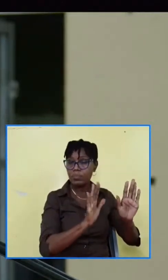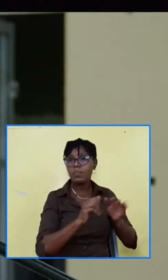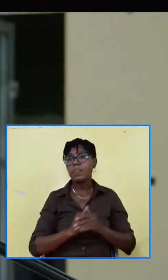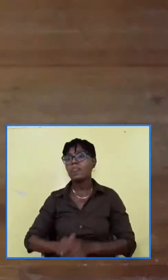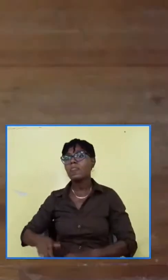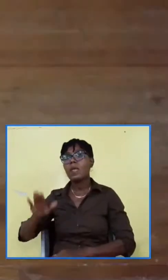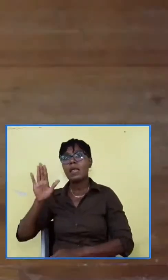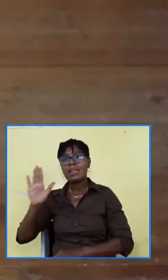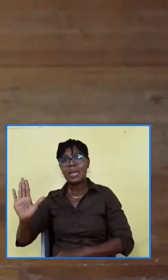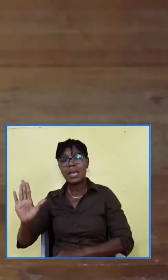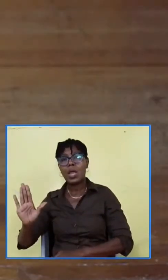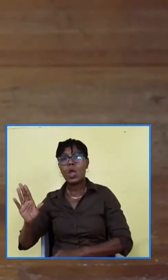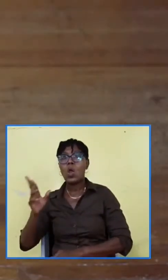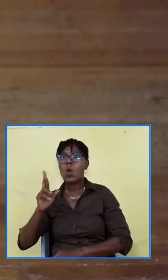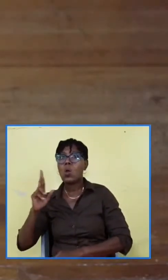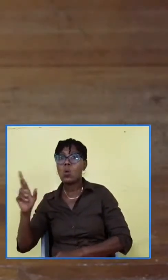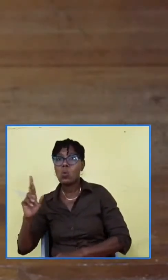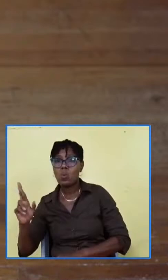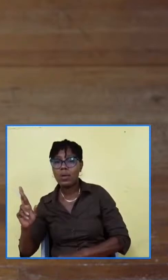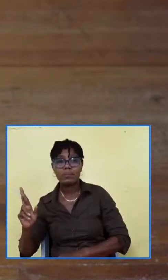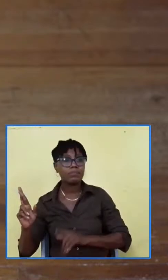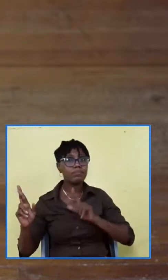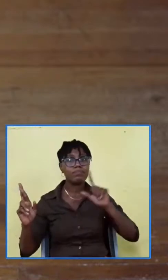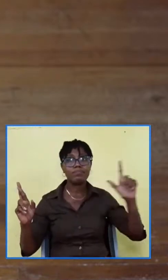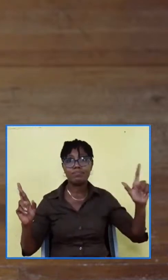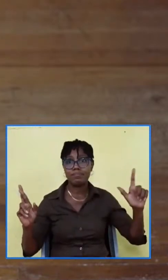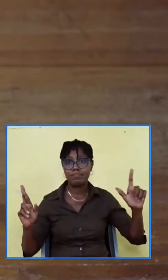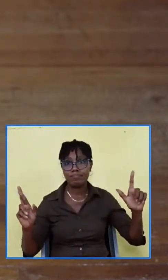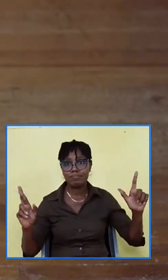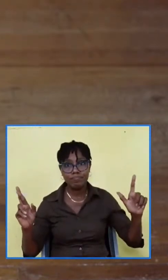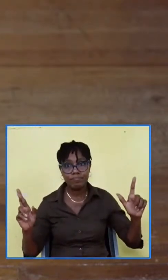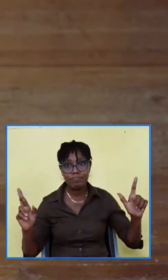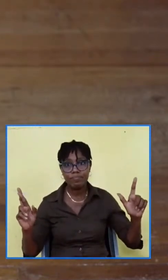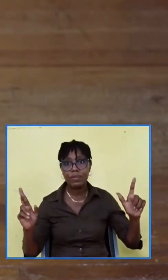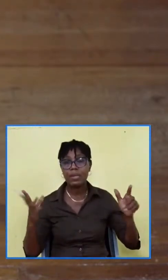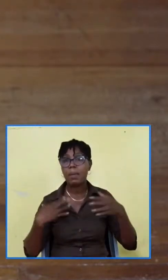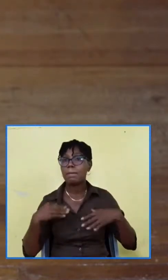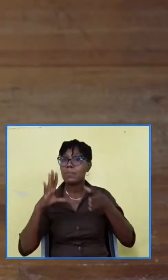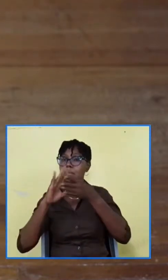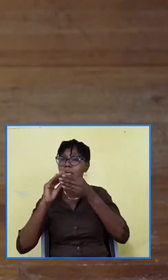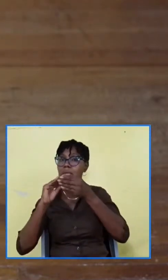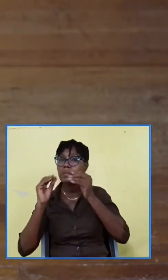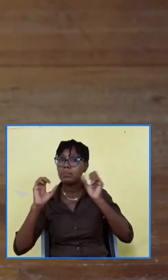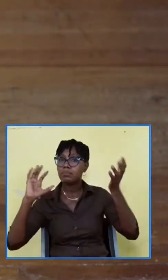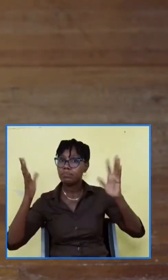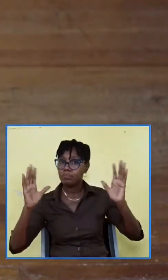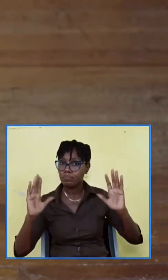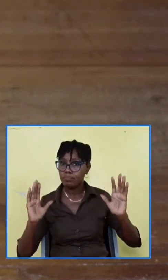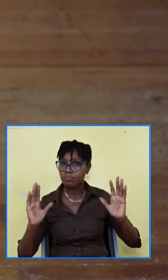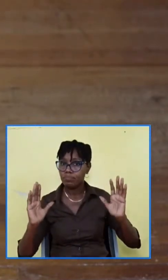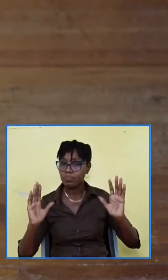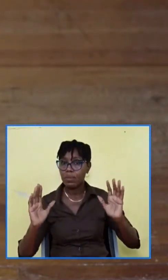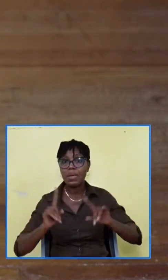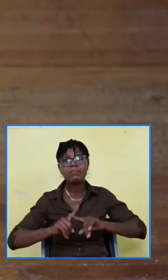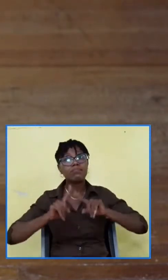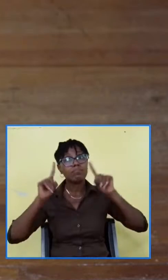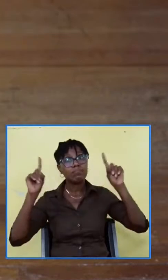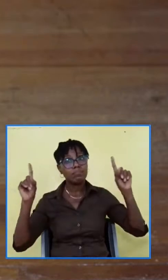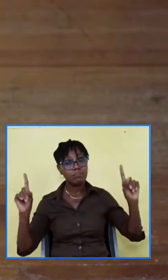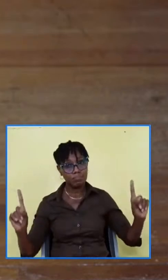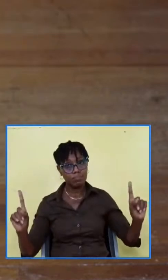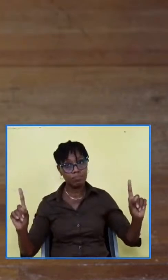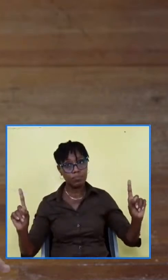right pocket, left pocket, net zero sum games illustration that I gave is totally different. And just